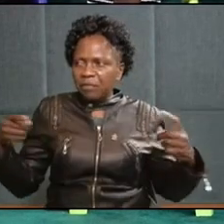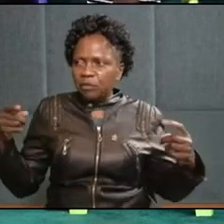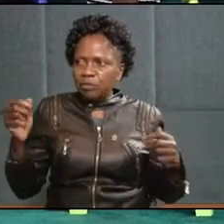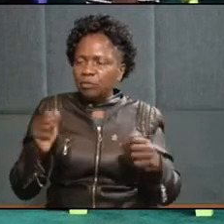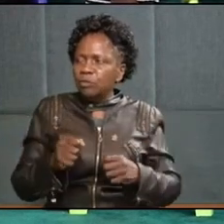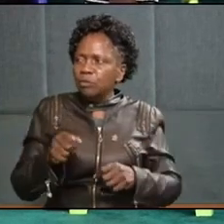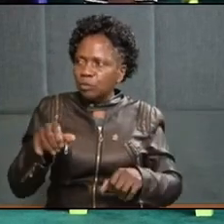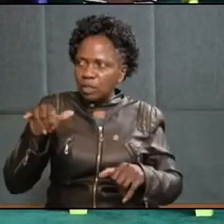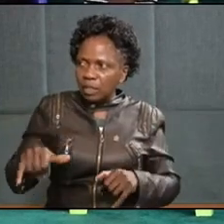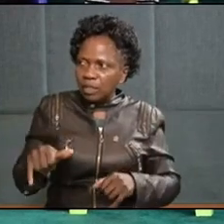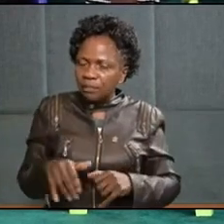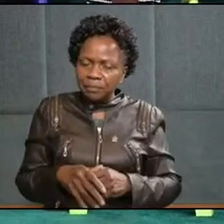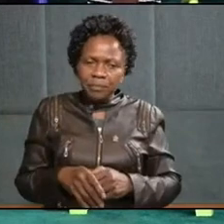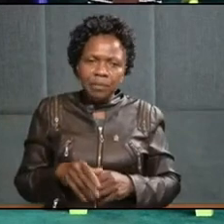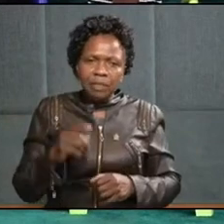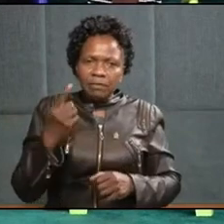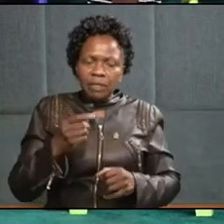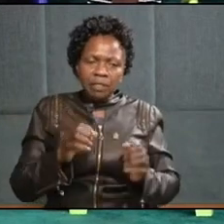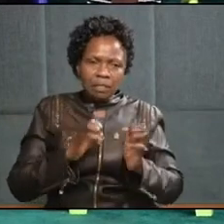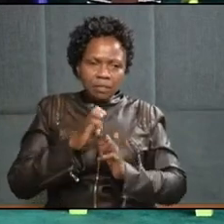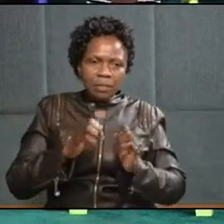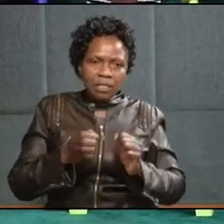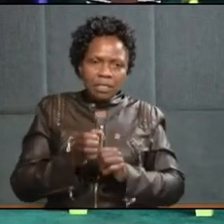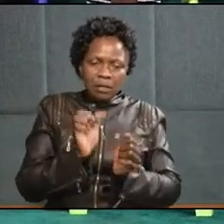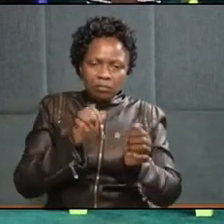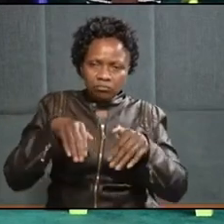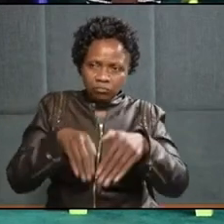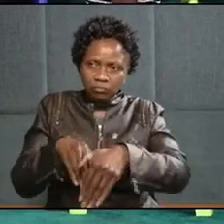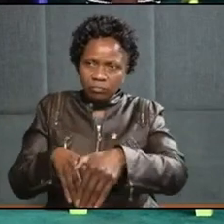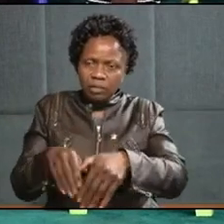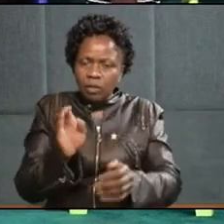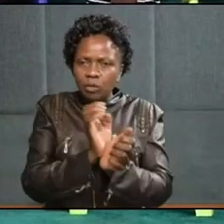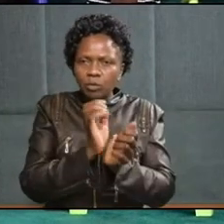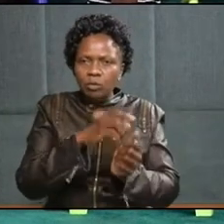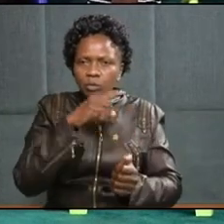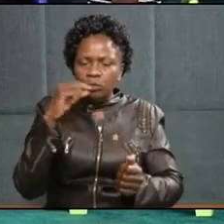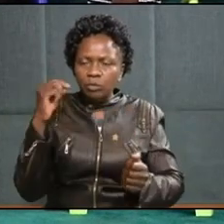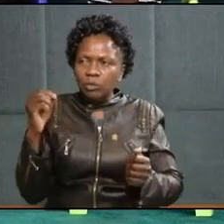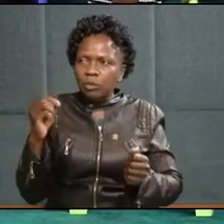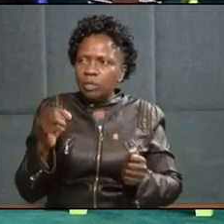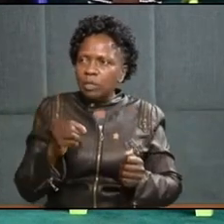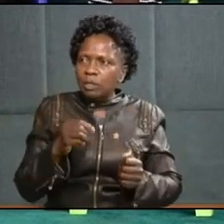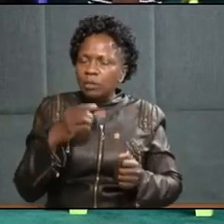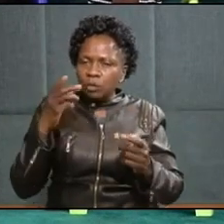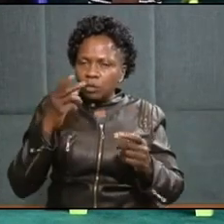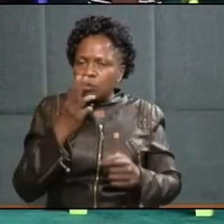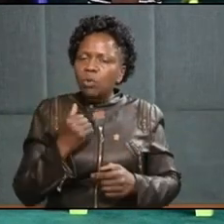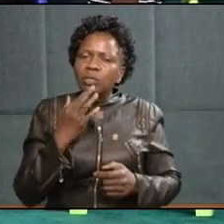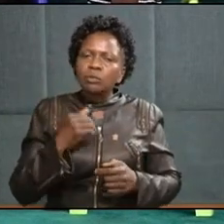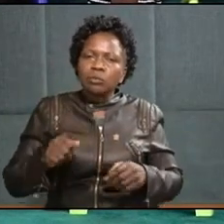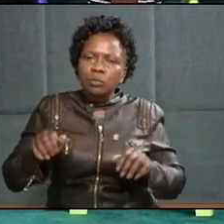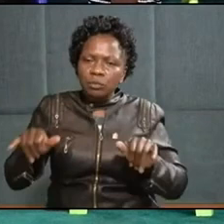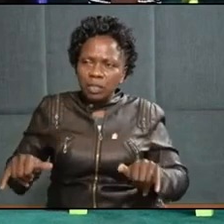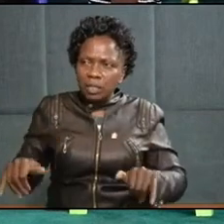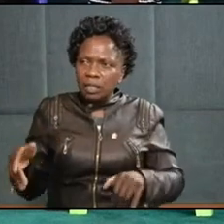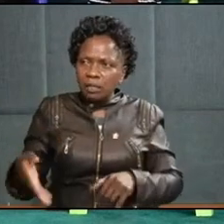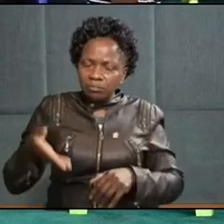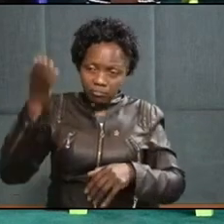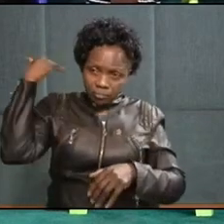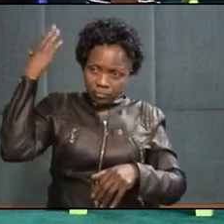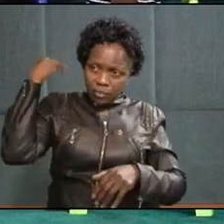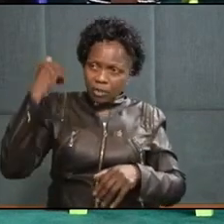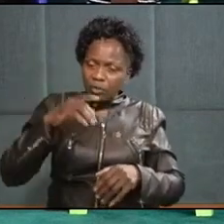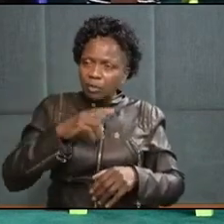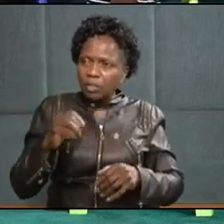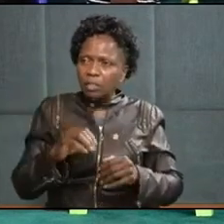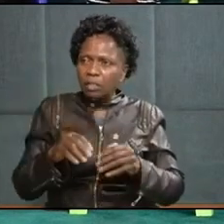the first time in his experience as an apostle, Paul goes to the synagogue and the people want him to stay there. Previously, he would go